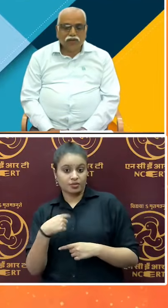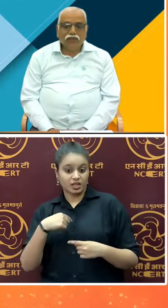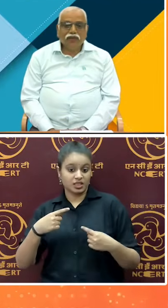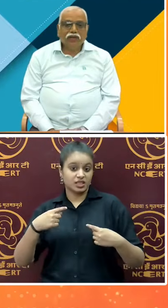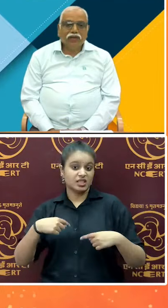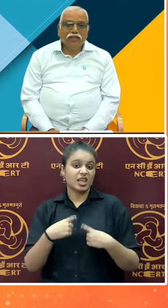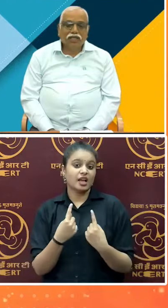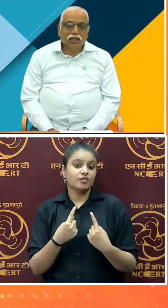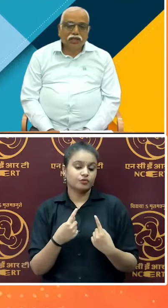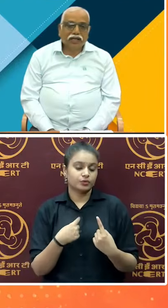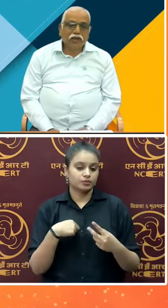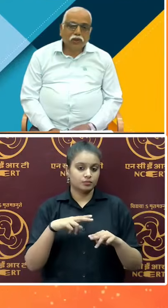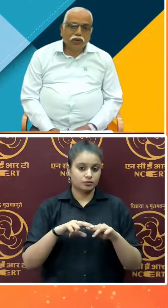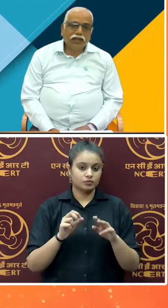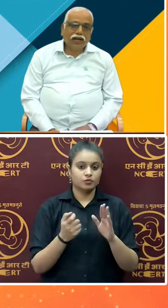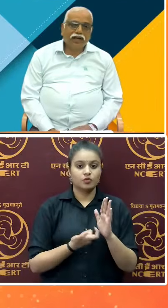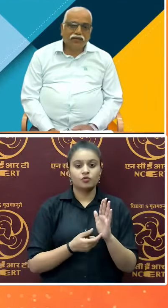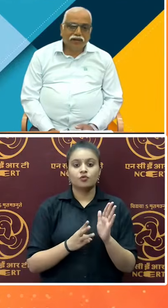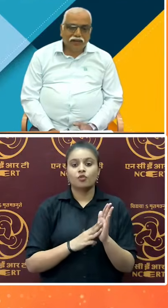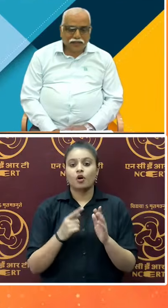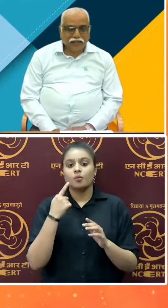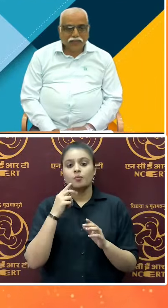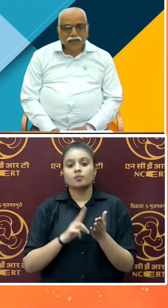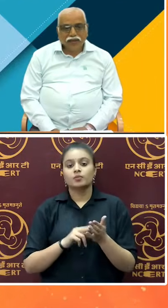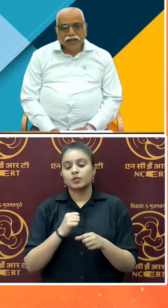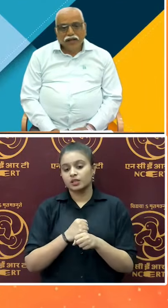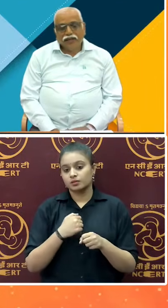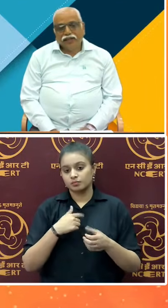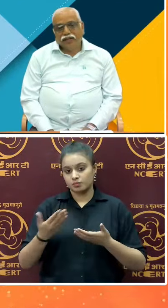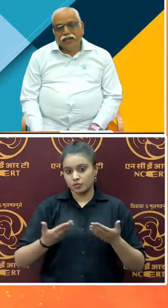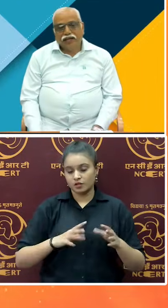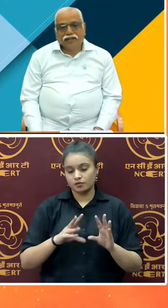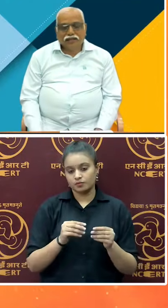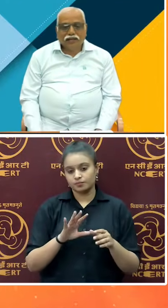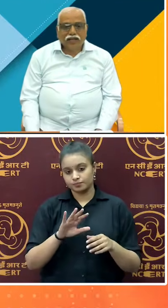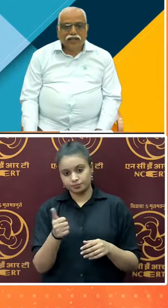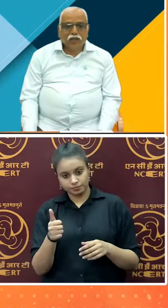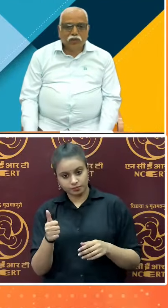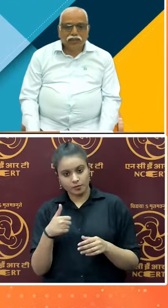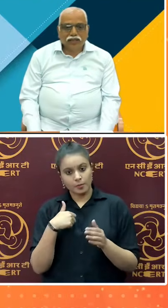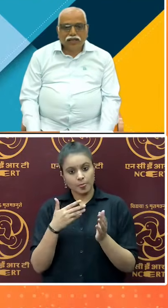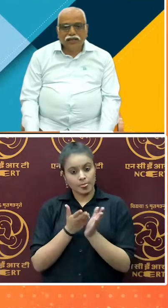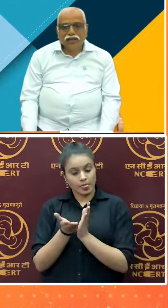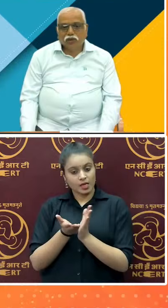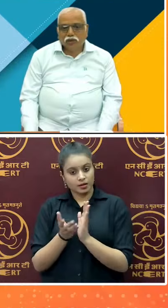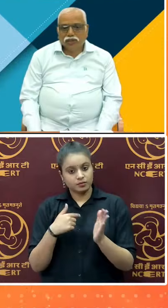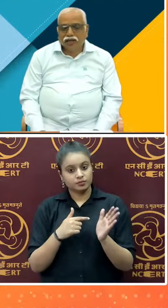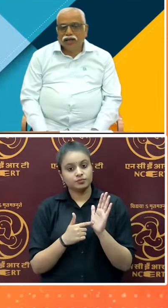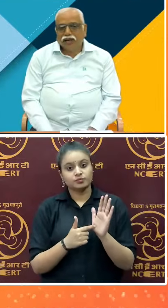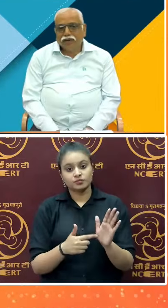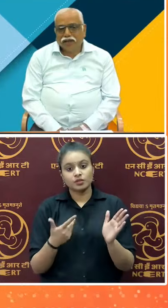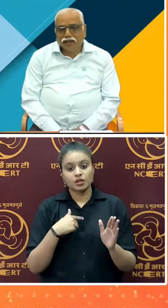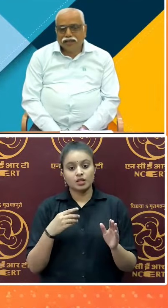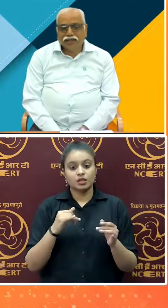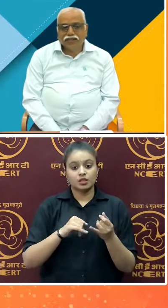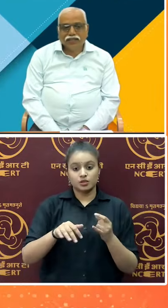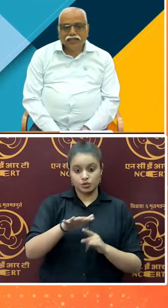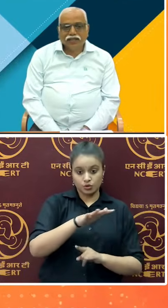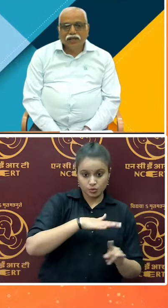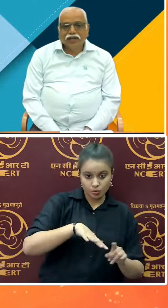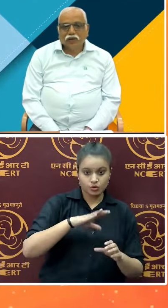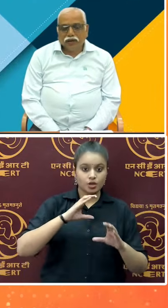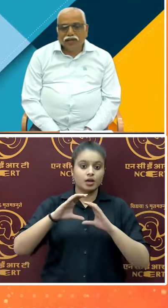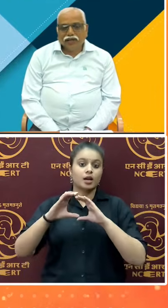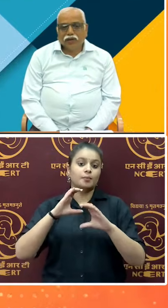behavior also, which they try to show it at different things. And the other areas that they show the signs is social and communication